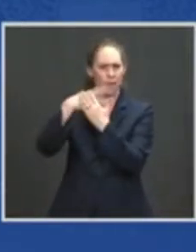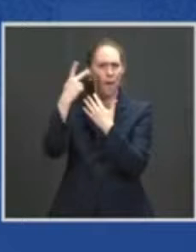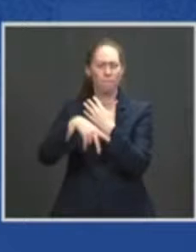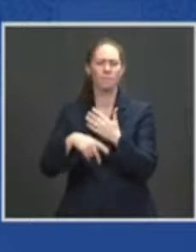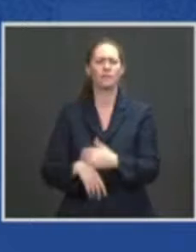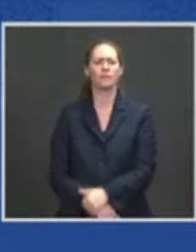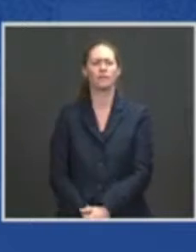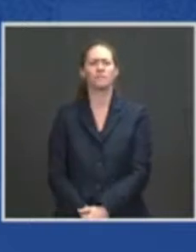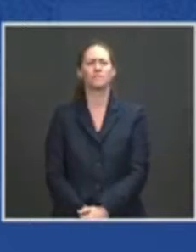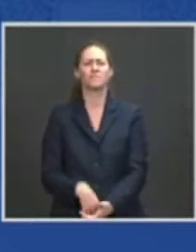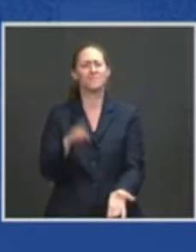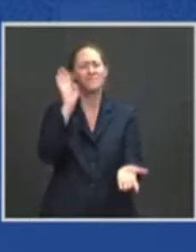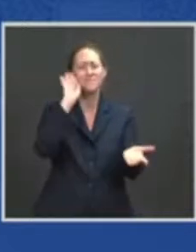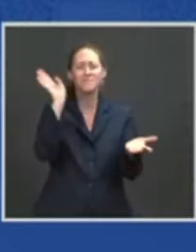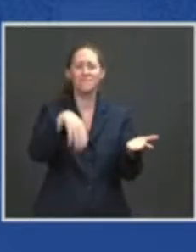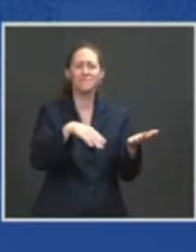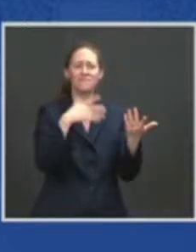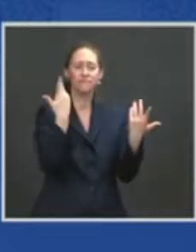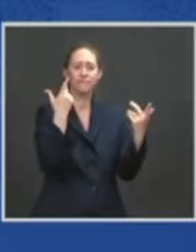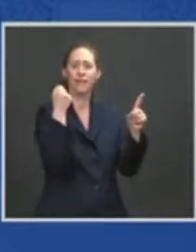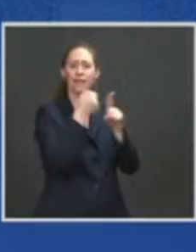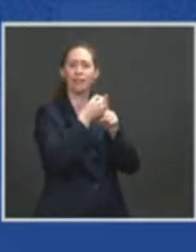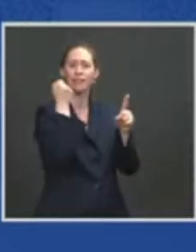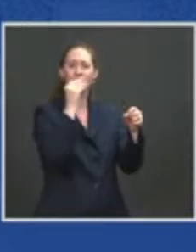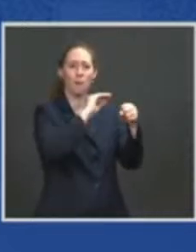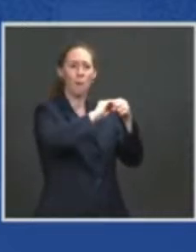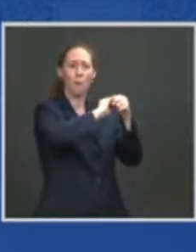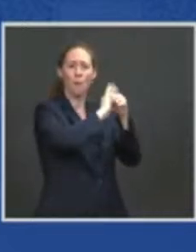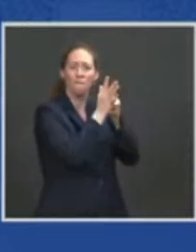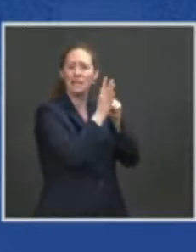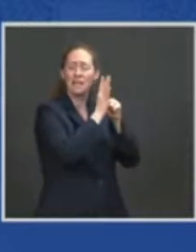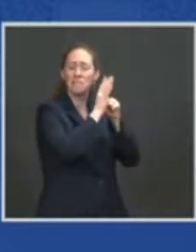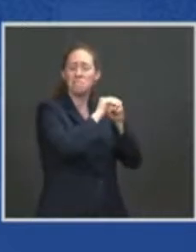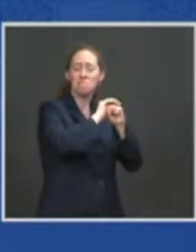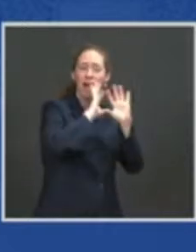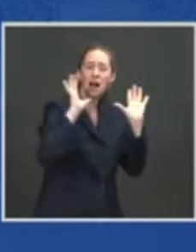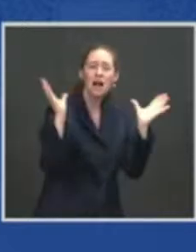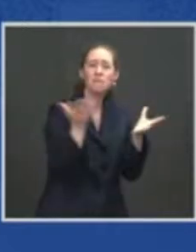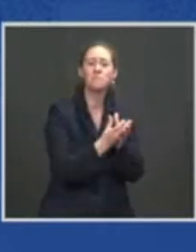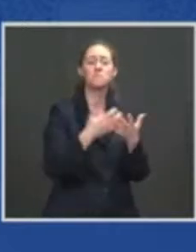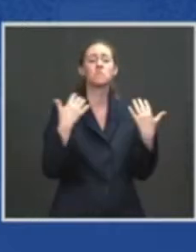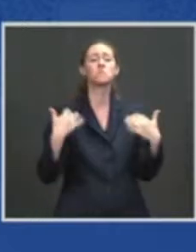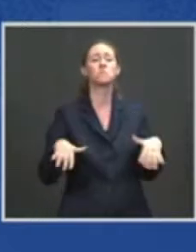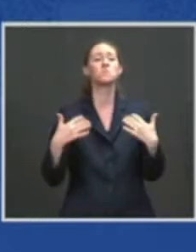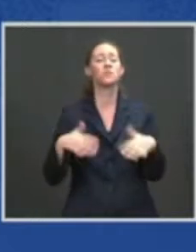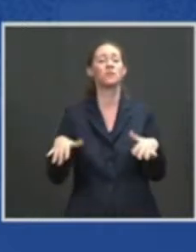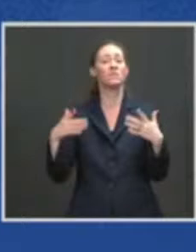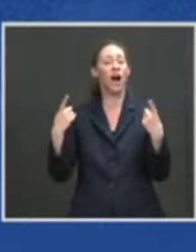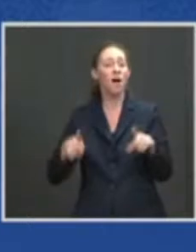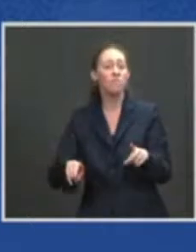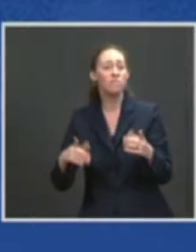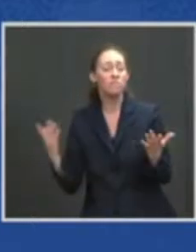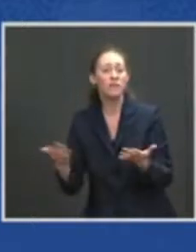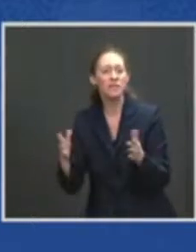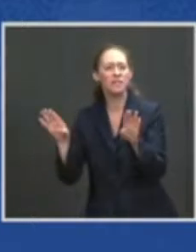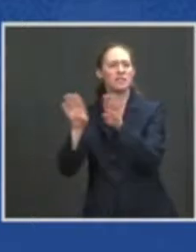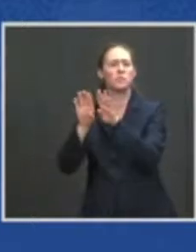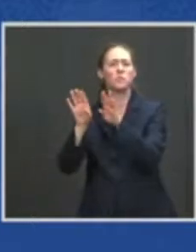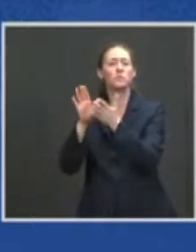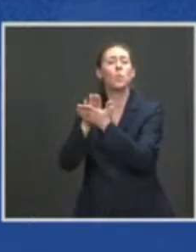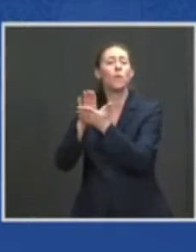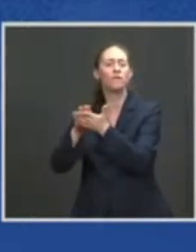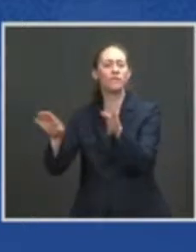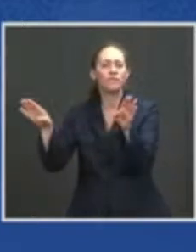semester, the COVID pandemic hit the world and shut the school down. The program was very good